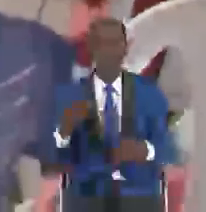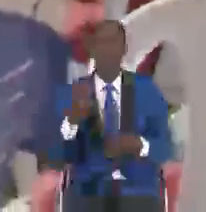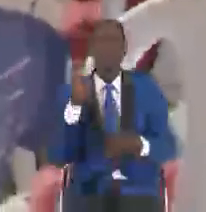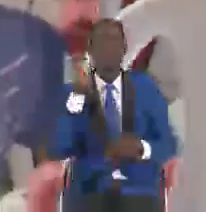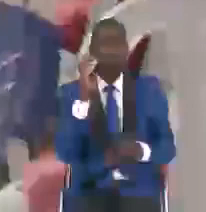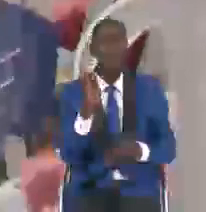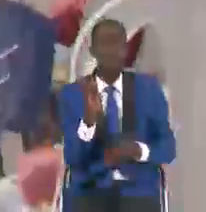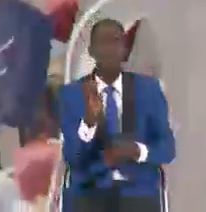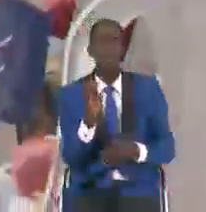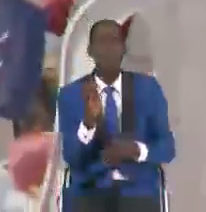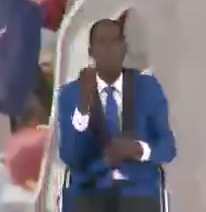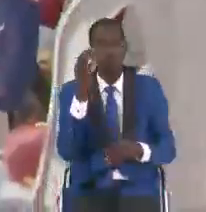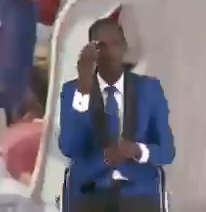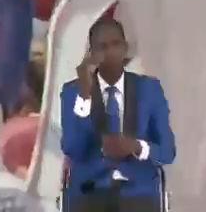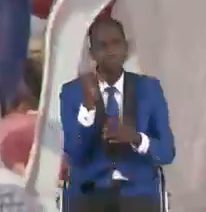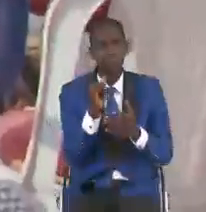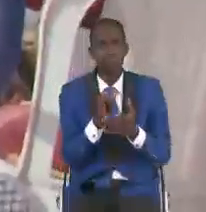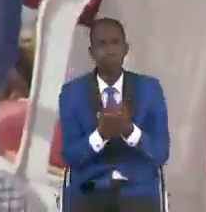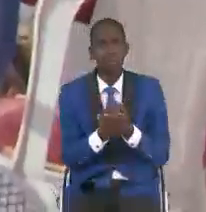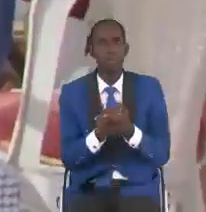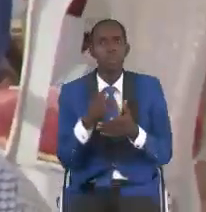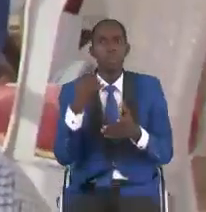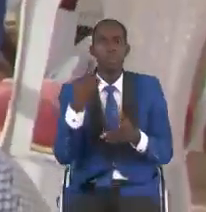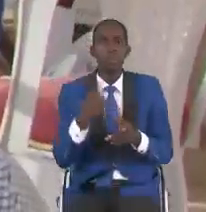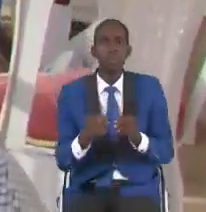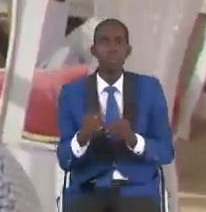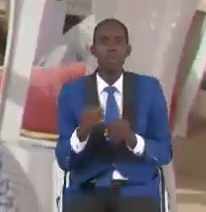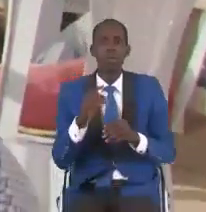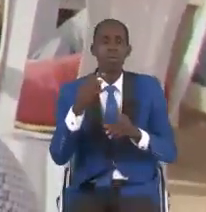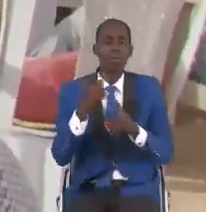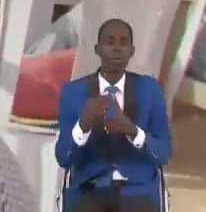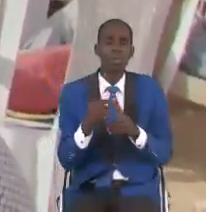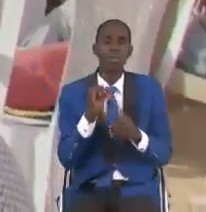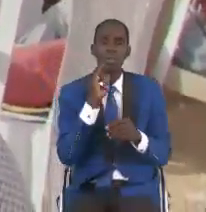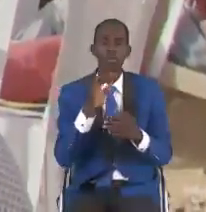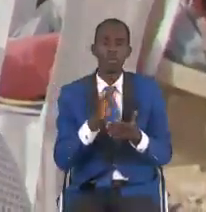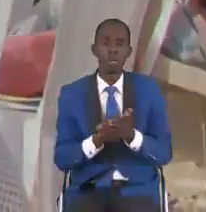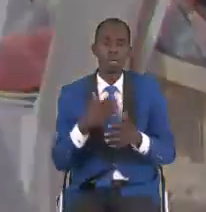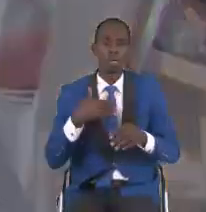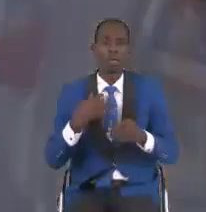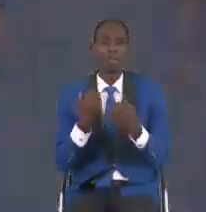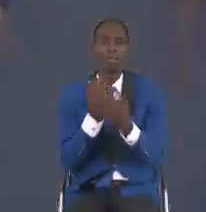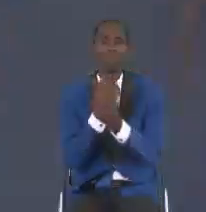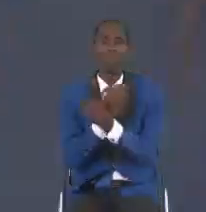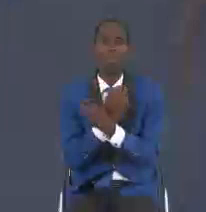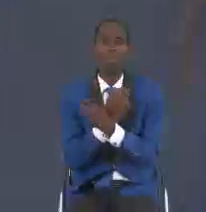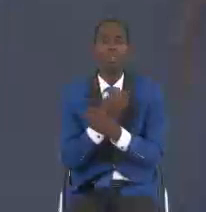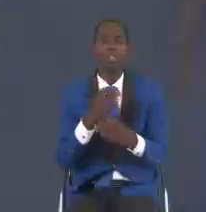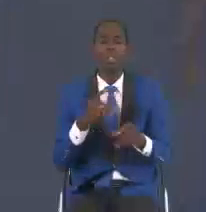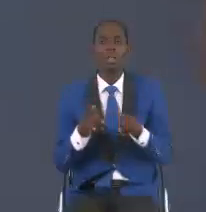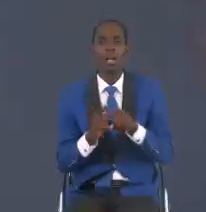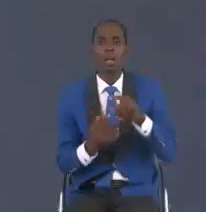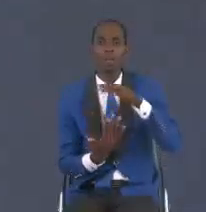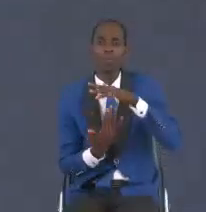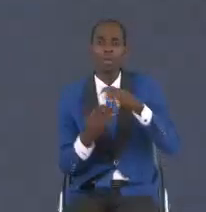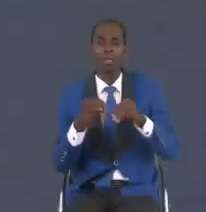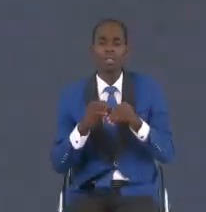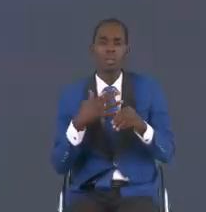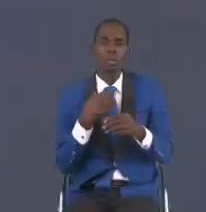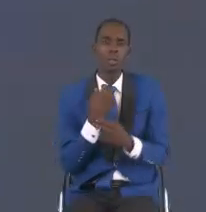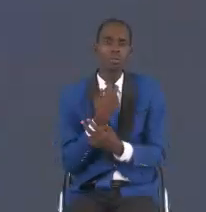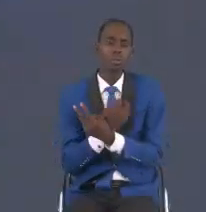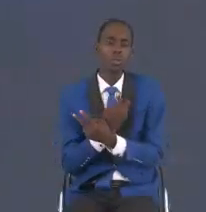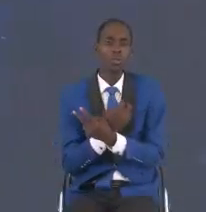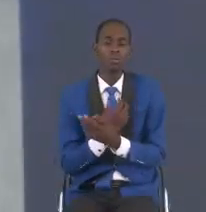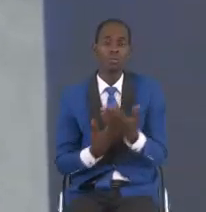No, Jeremiah said, the word is in my bone, like fire in my bone. And so you are not a weeping Jeremiah.